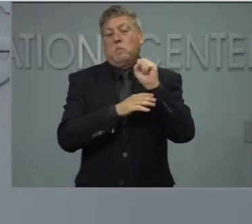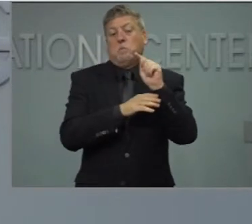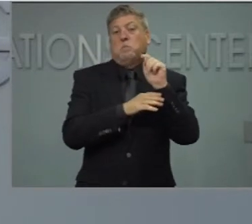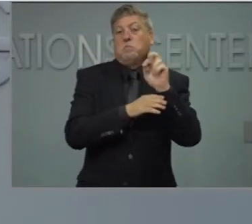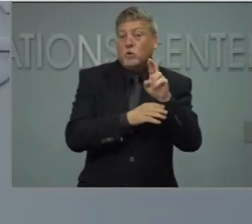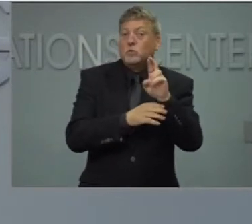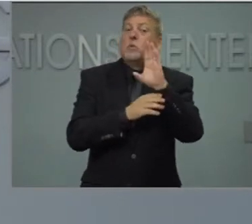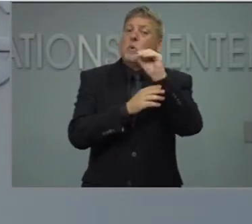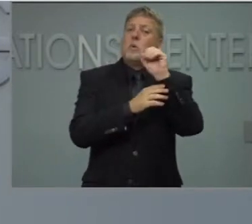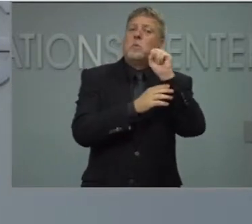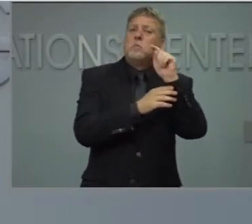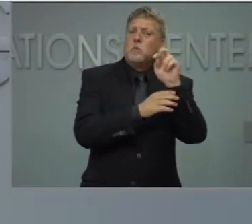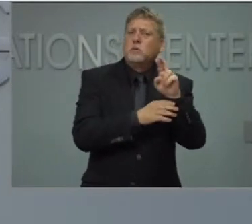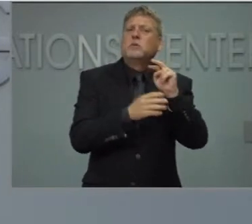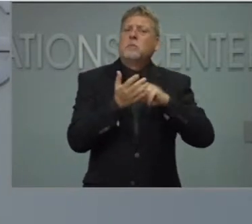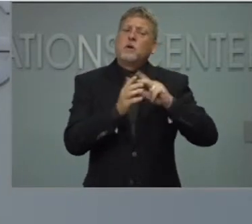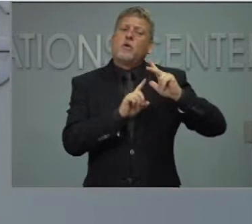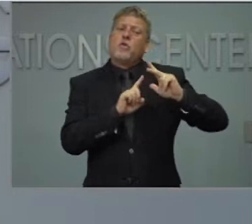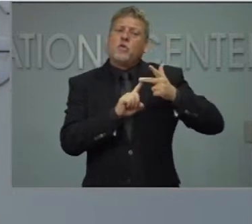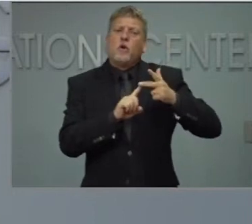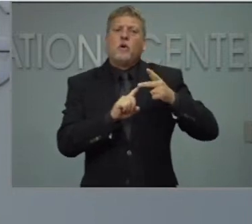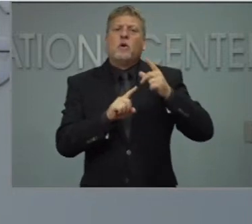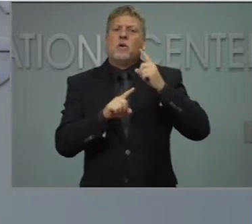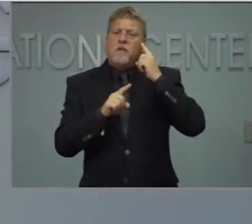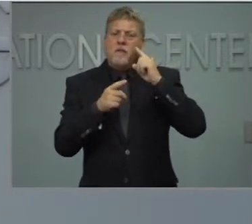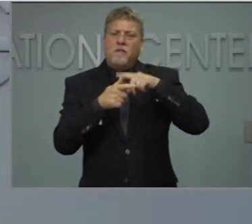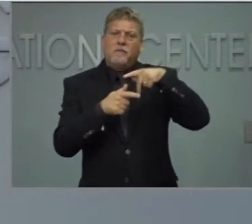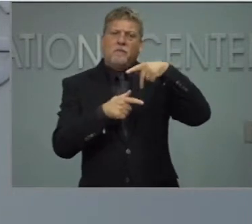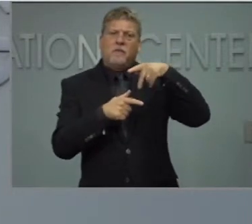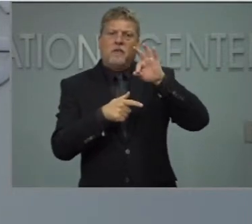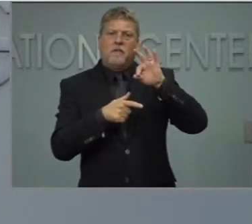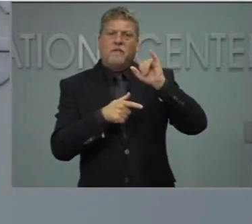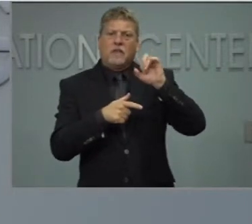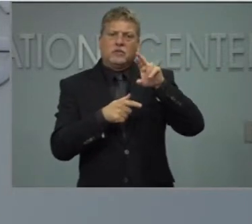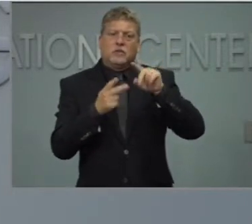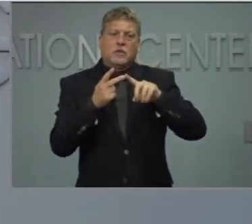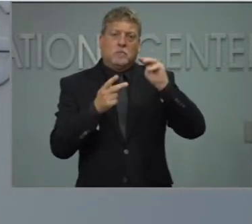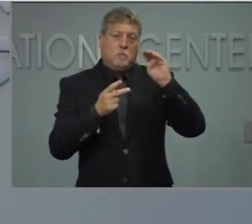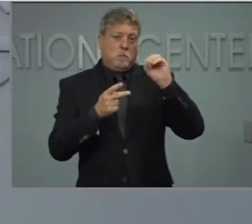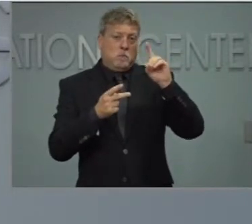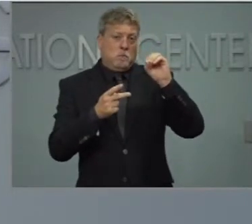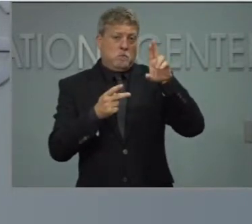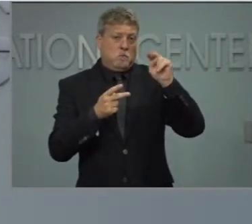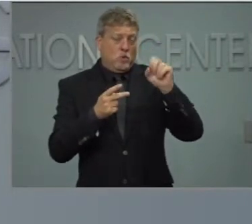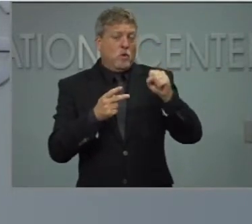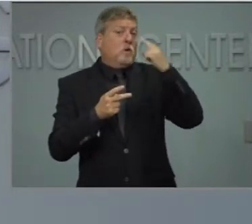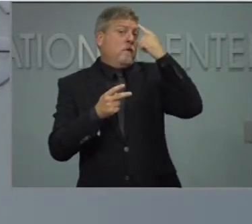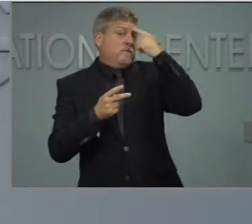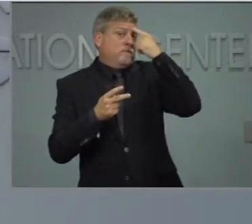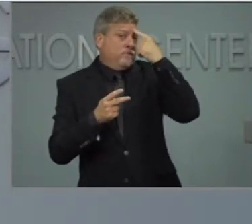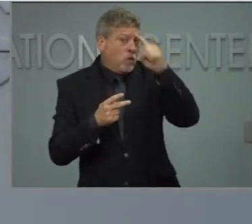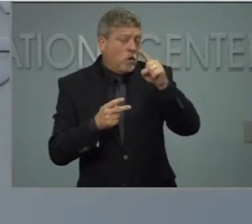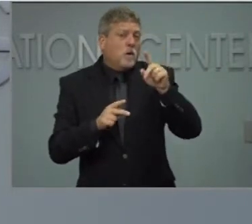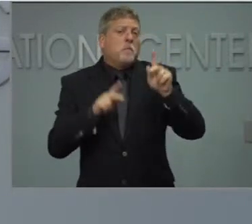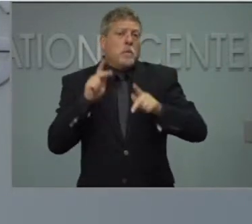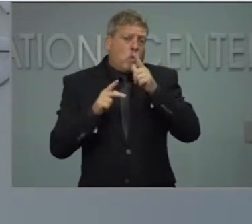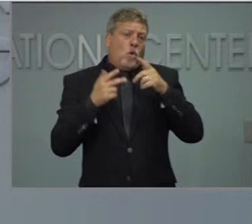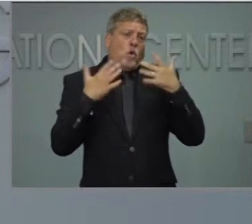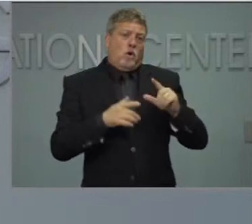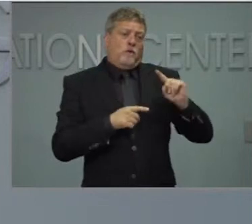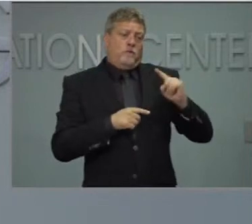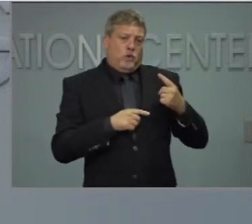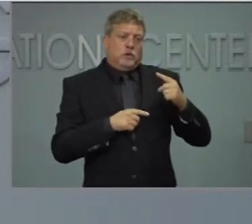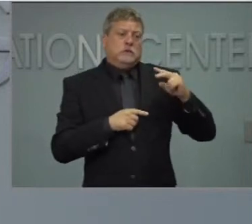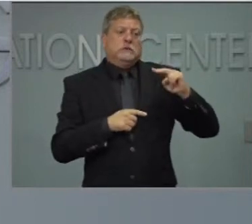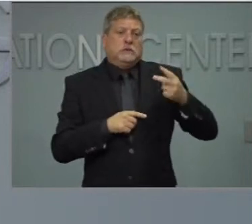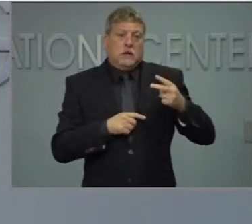same vaccine, either Pfizer or Moderna. I think we are still looking for additional guidance from the CDC and the FDA. How are they authorizing it? Are they